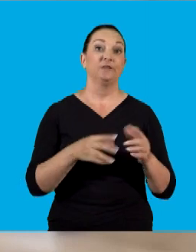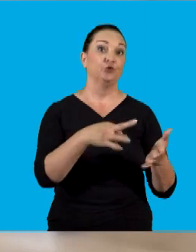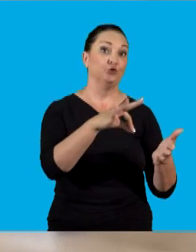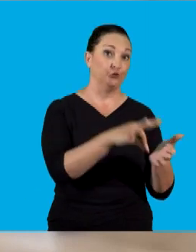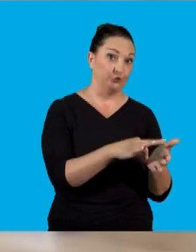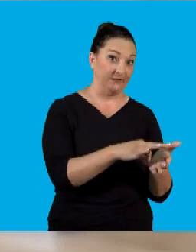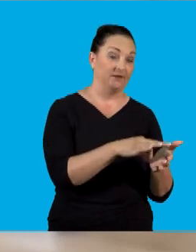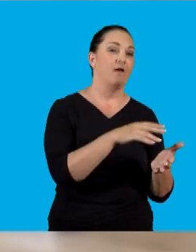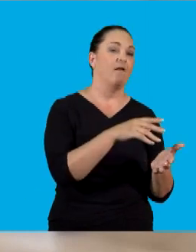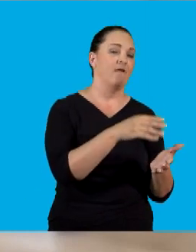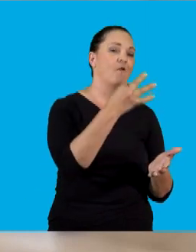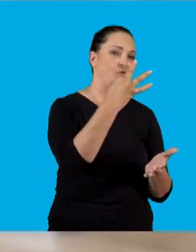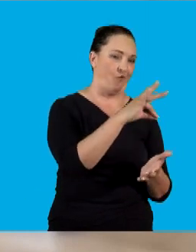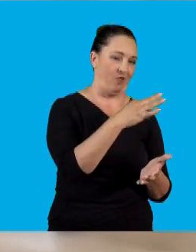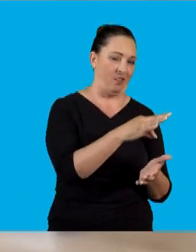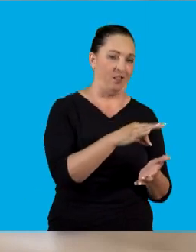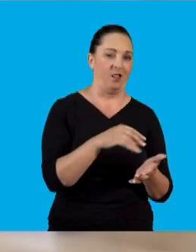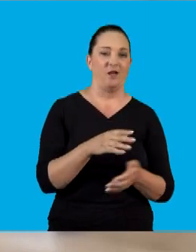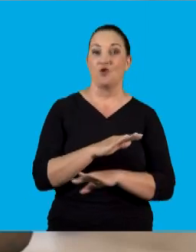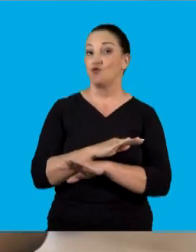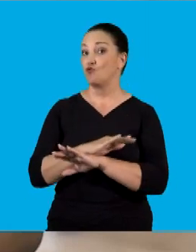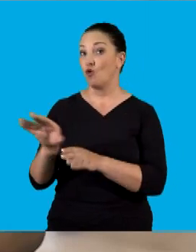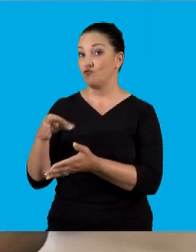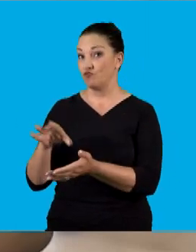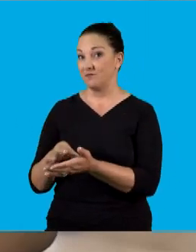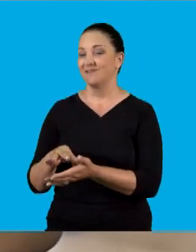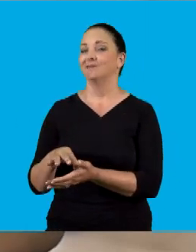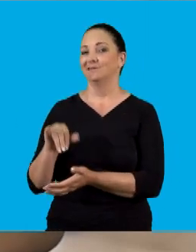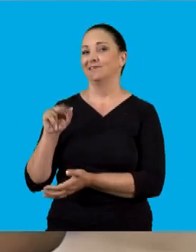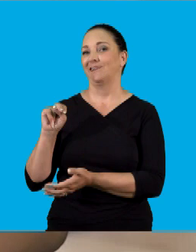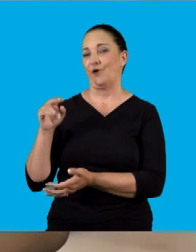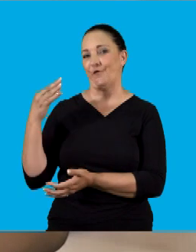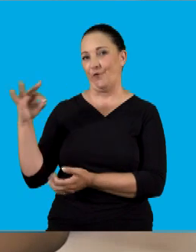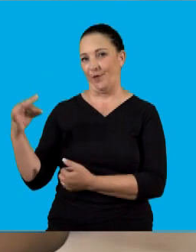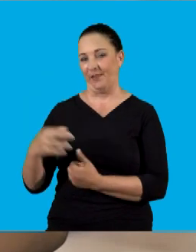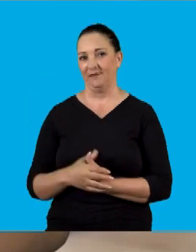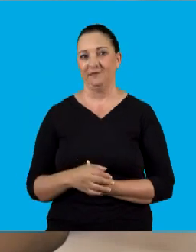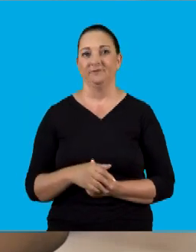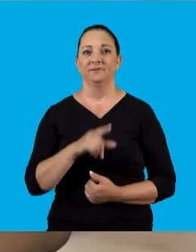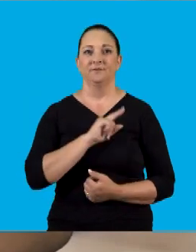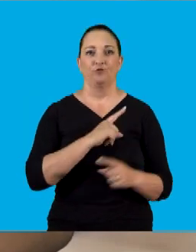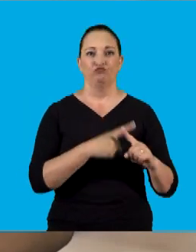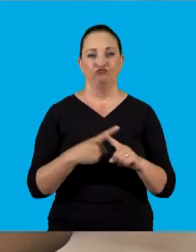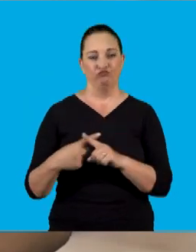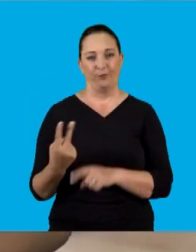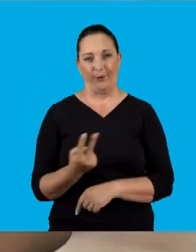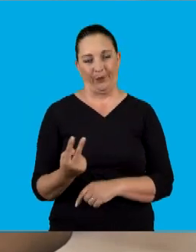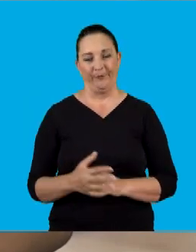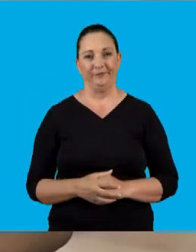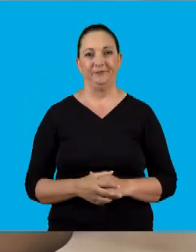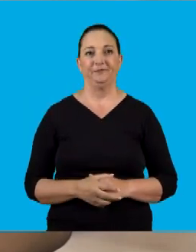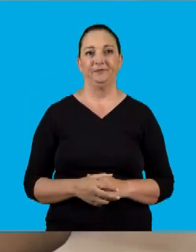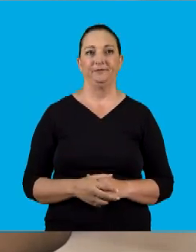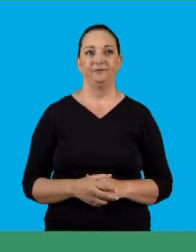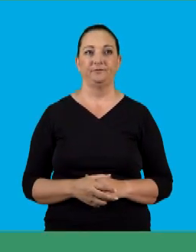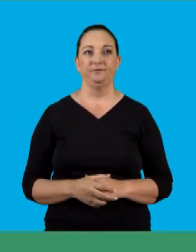formal sector. Those which are not registered, they fall under the informal sector. Hence, we have crossed under the two